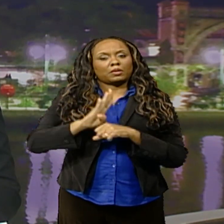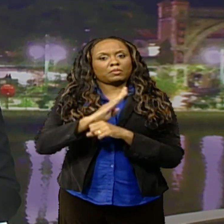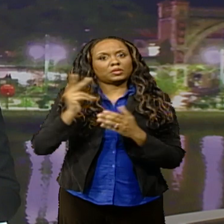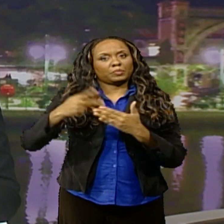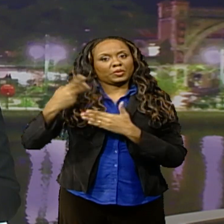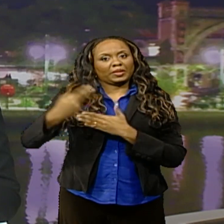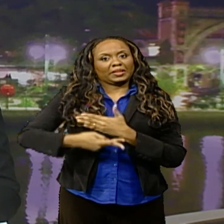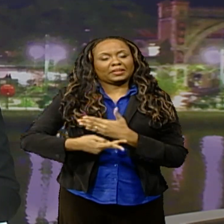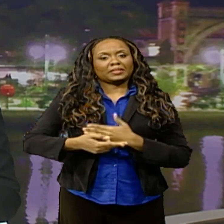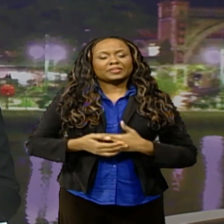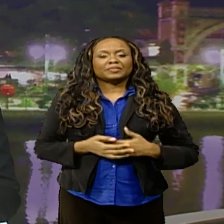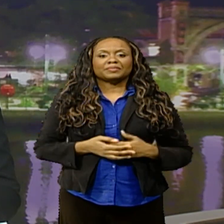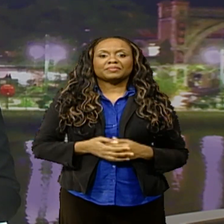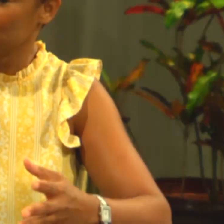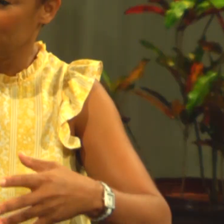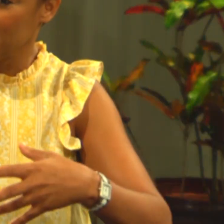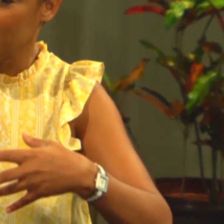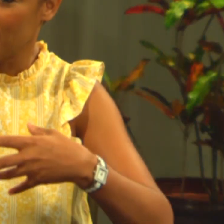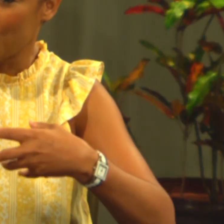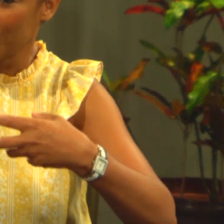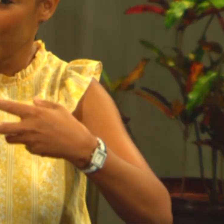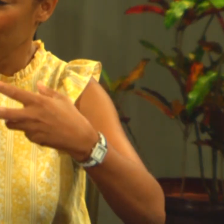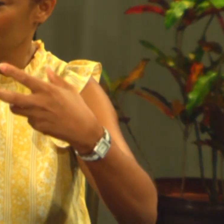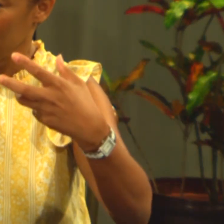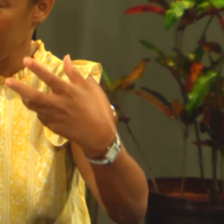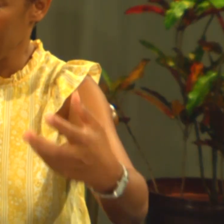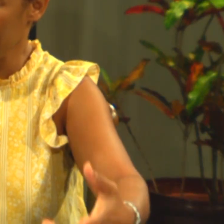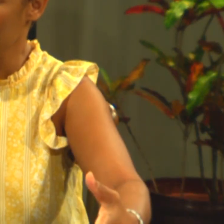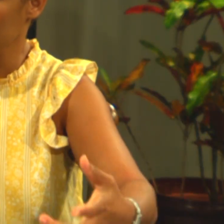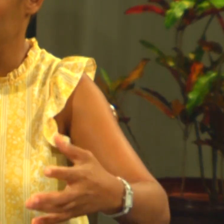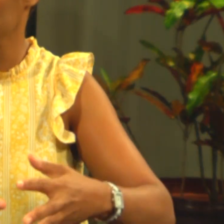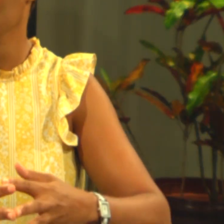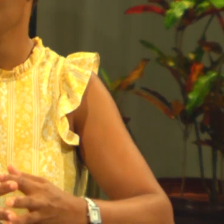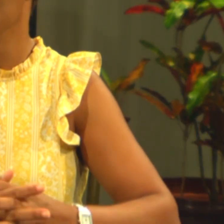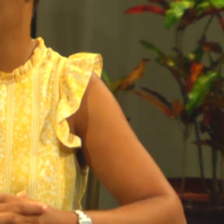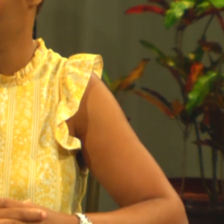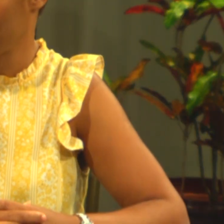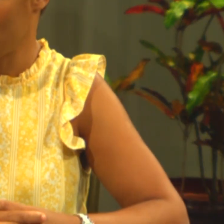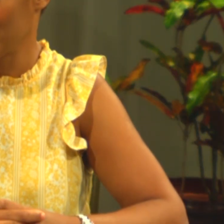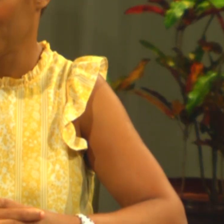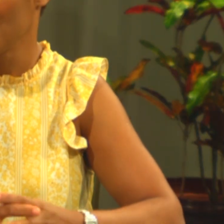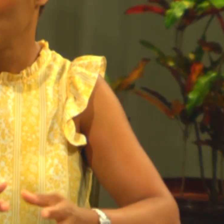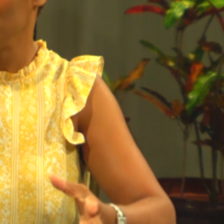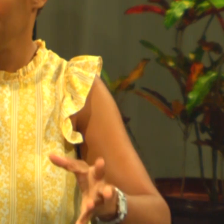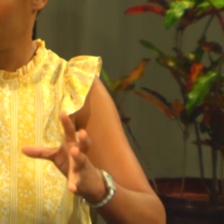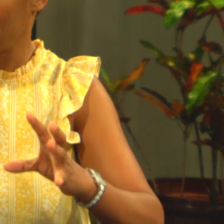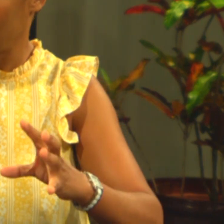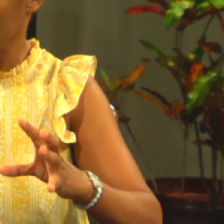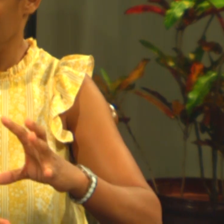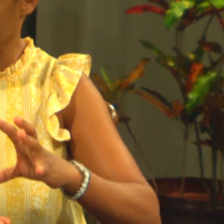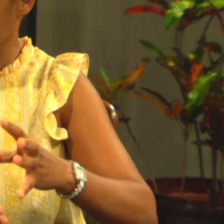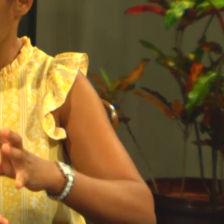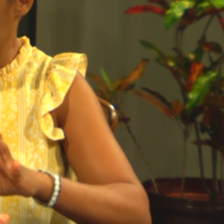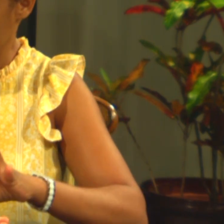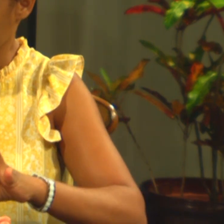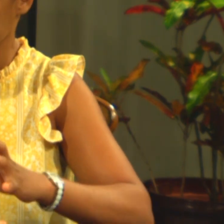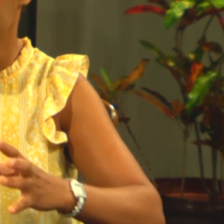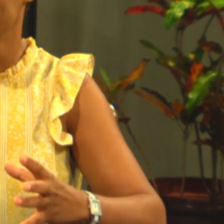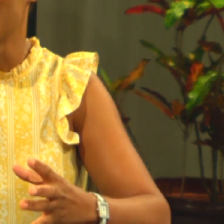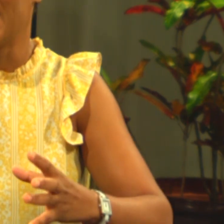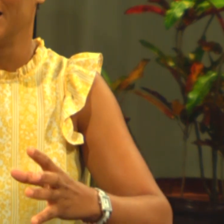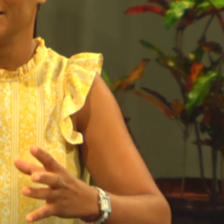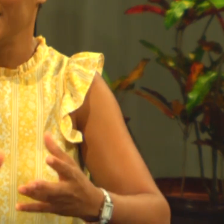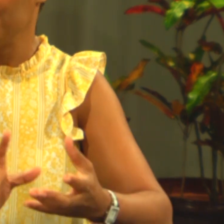Barbados. So our image going forward, we are